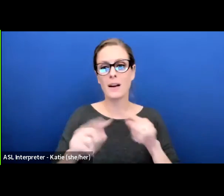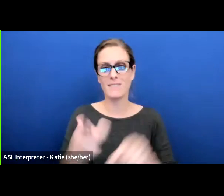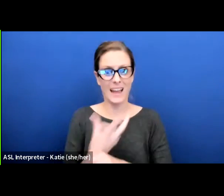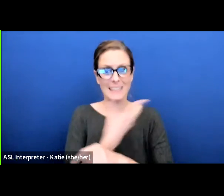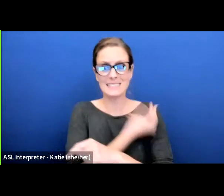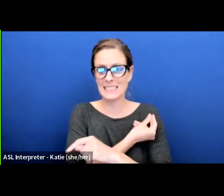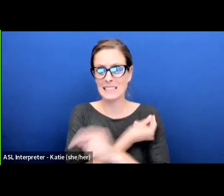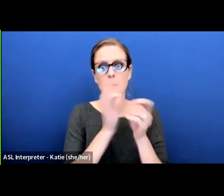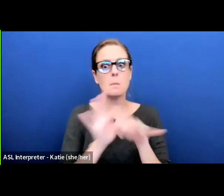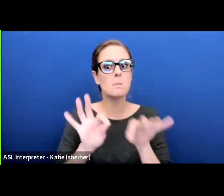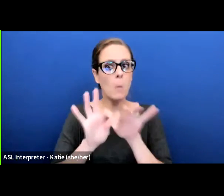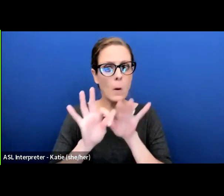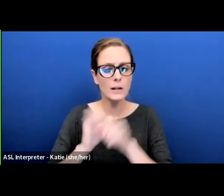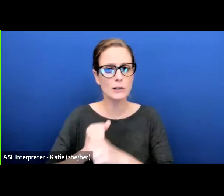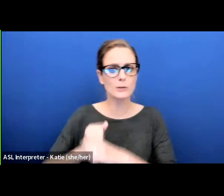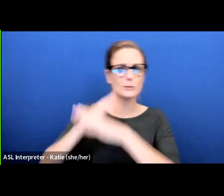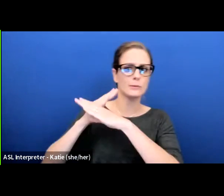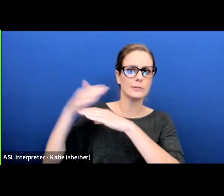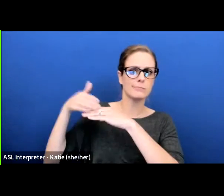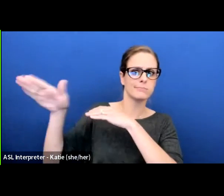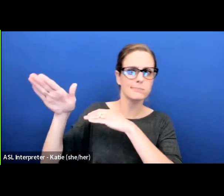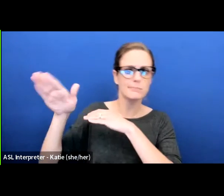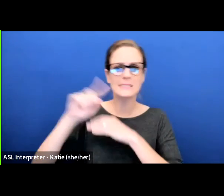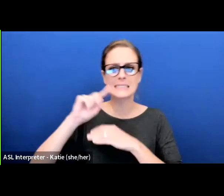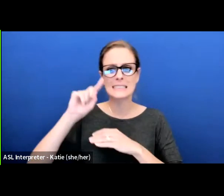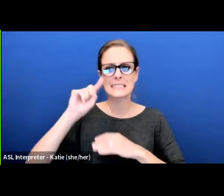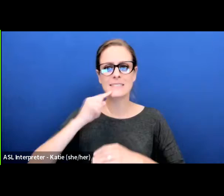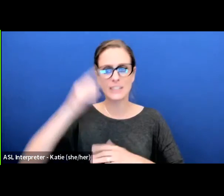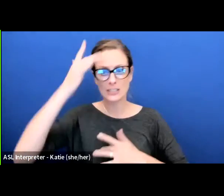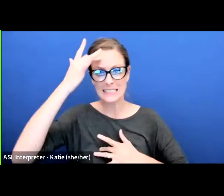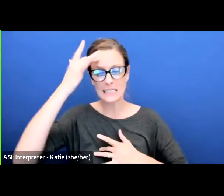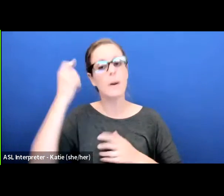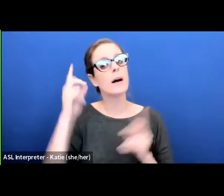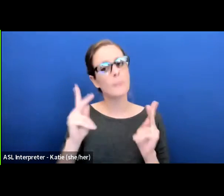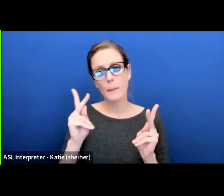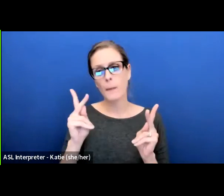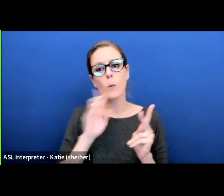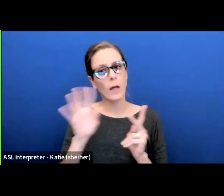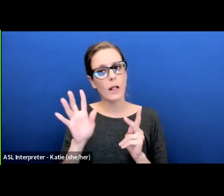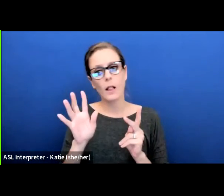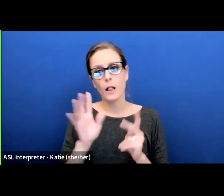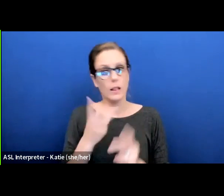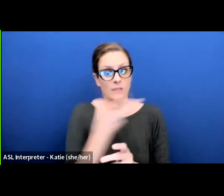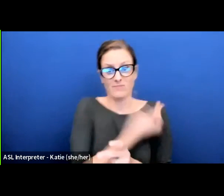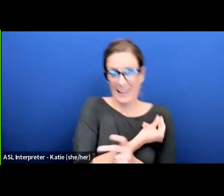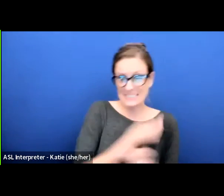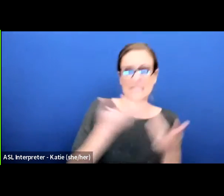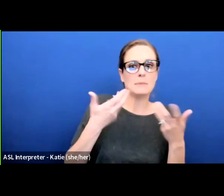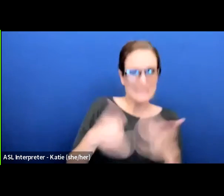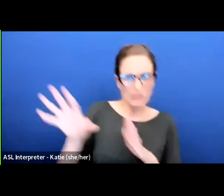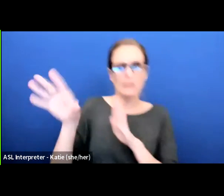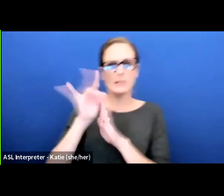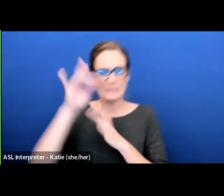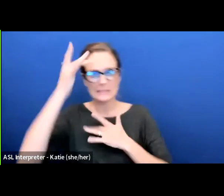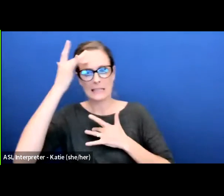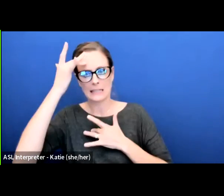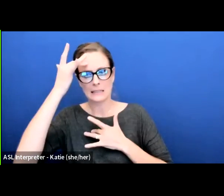against severe disease, but there are going to be some people at risk despite that, and we need to do more to protect those